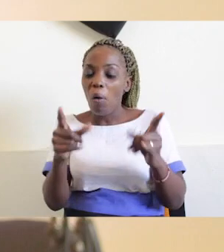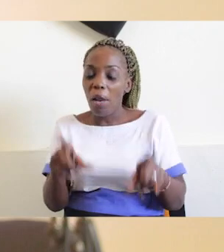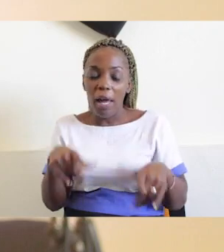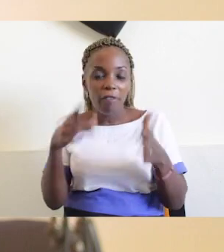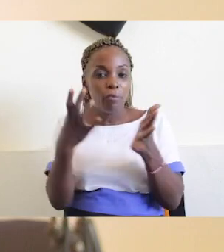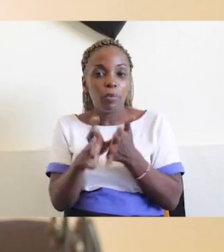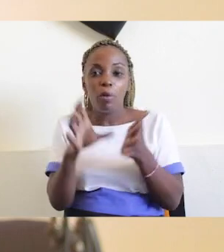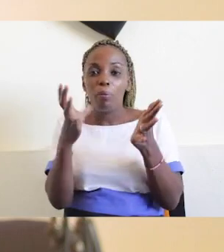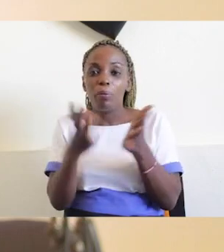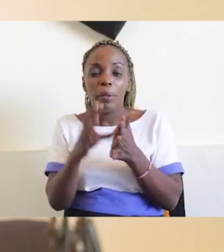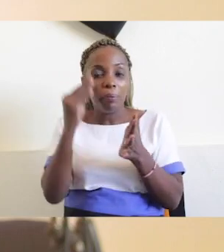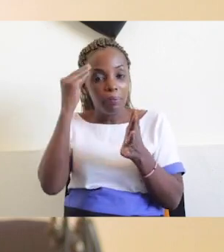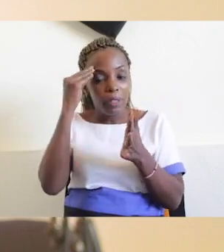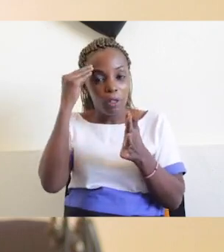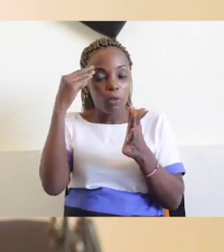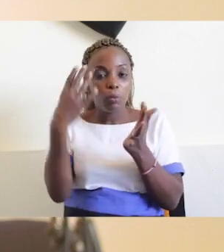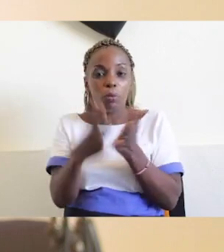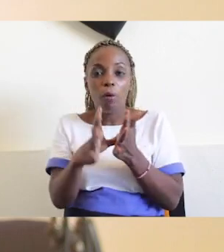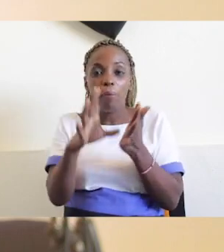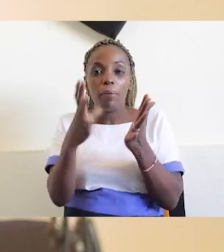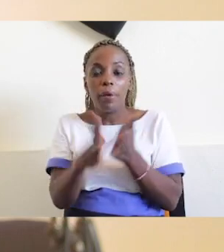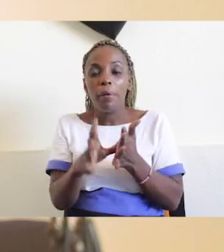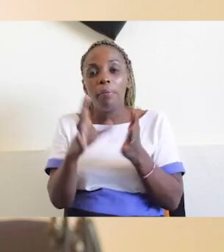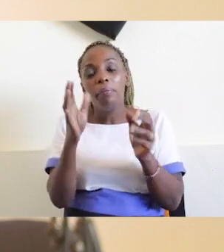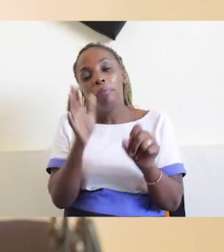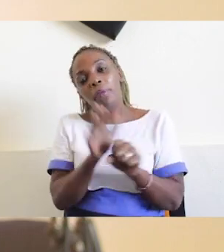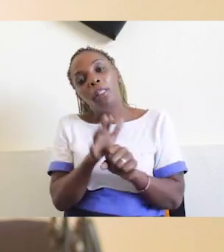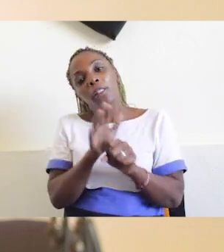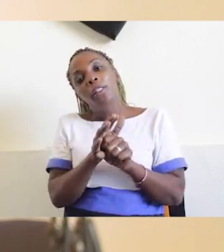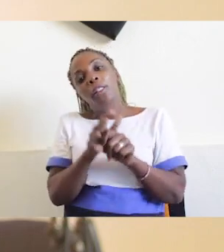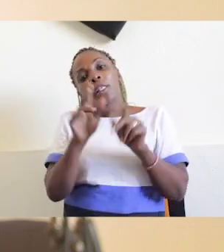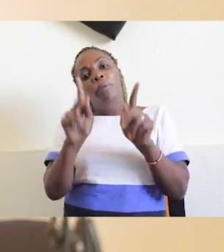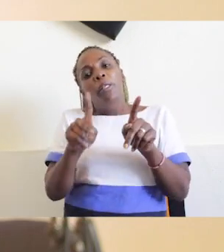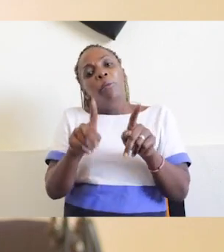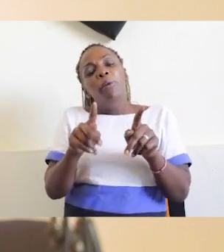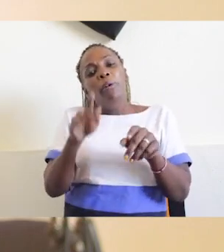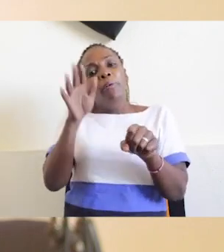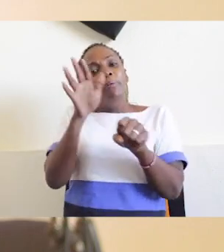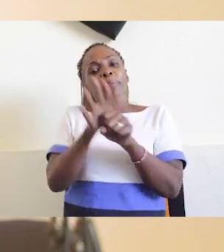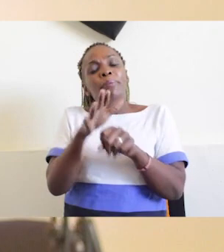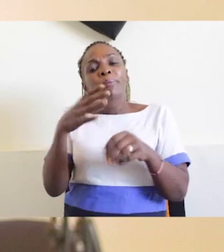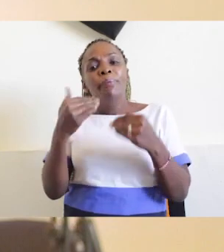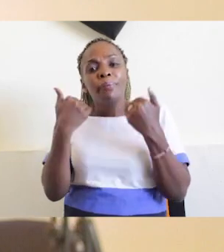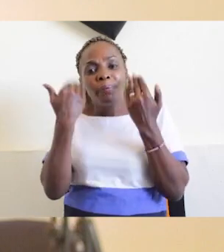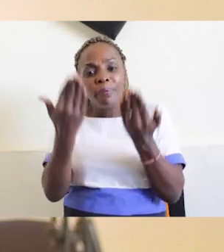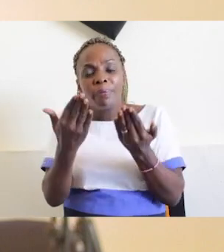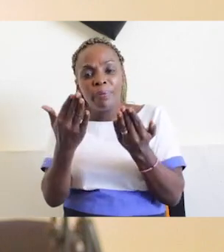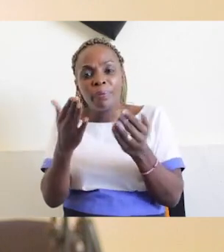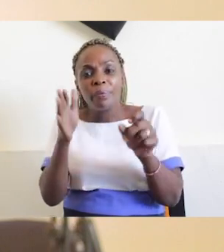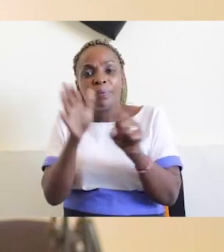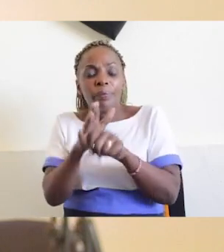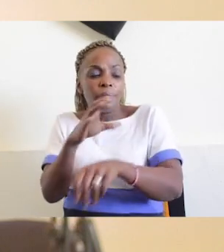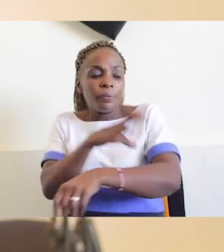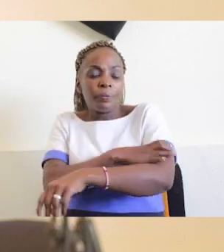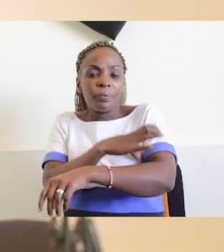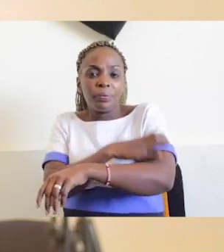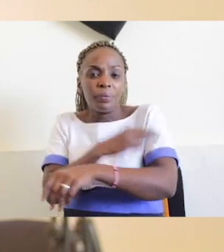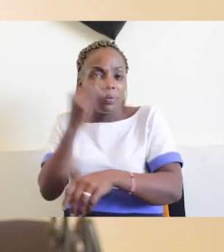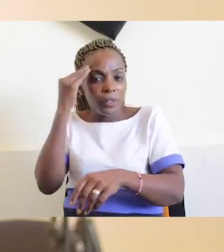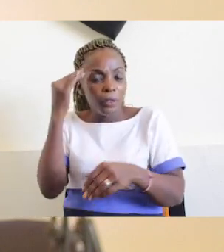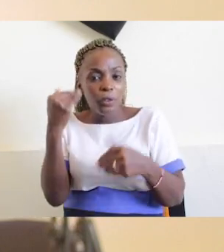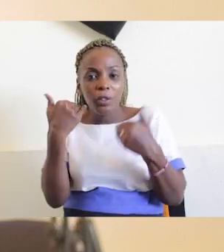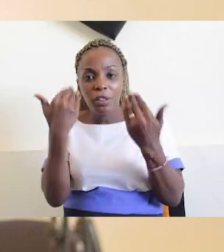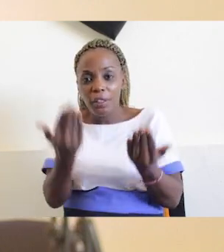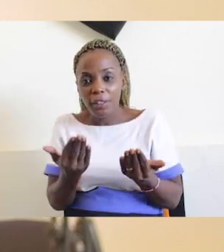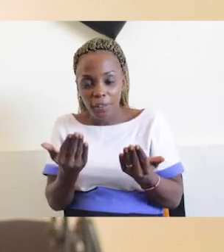a lot of mental breakdowns. People are undergoing so much pressure, a lot of mental pressures. And